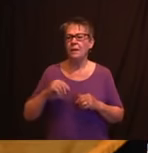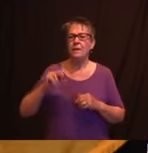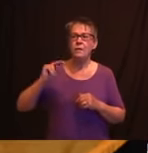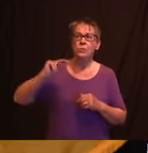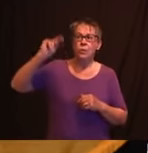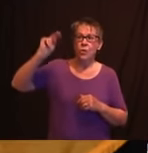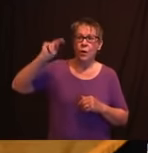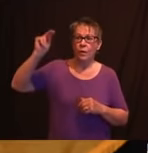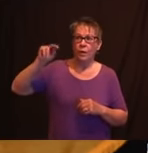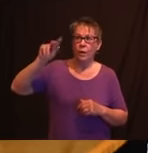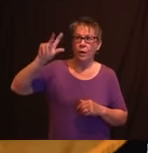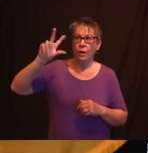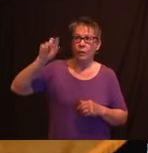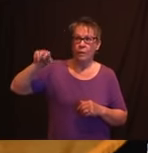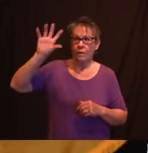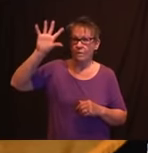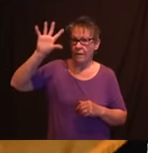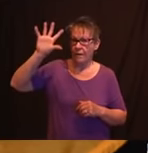4.15%, and south,